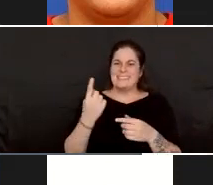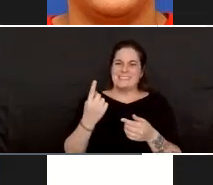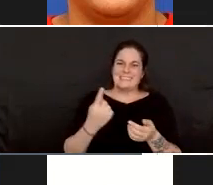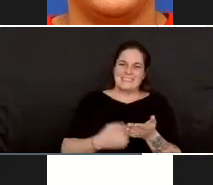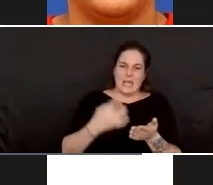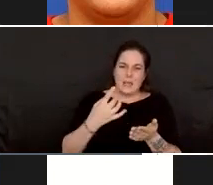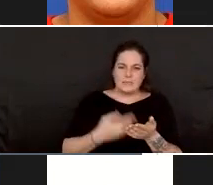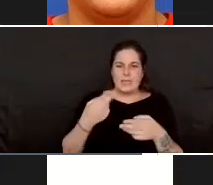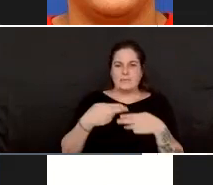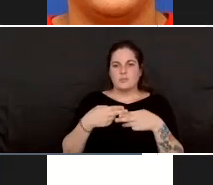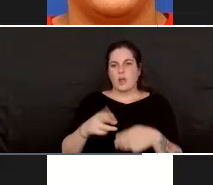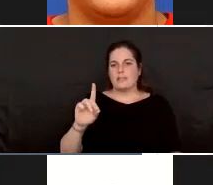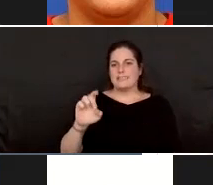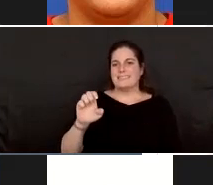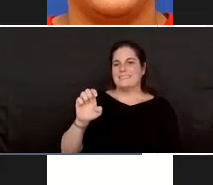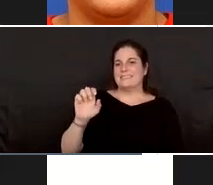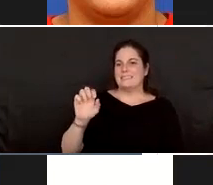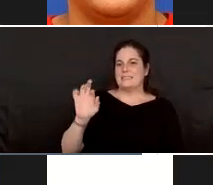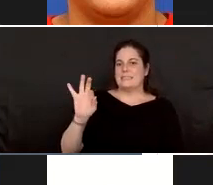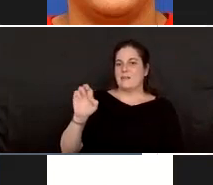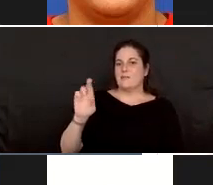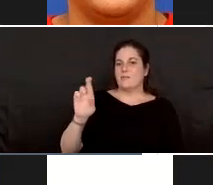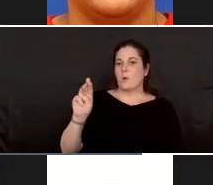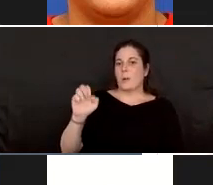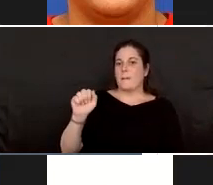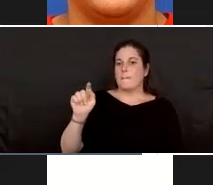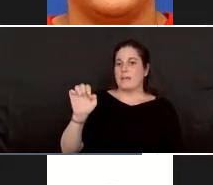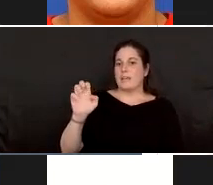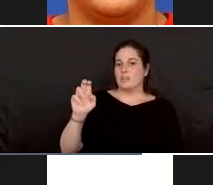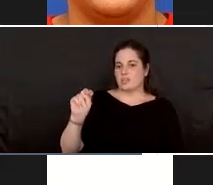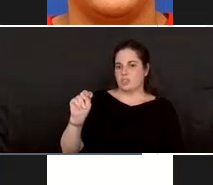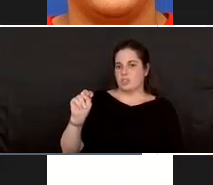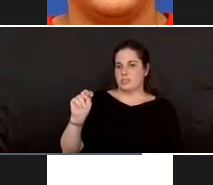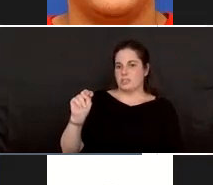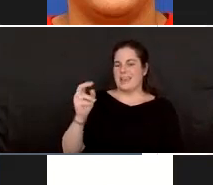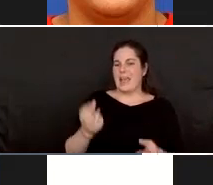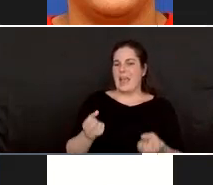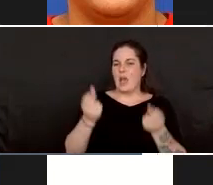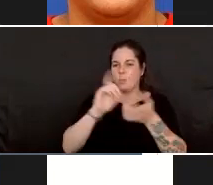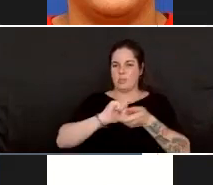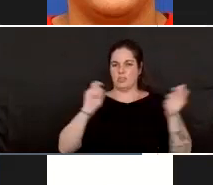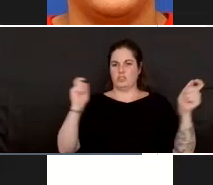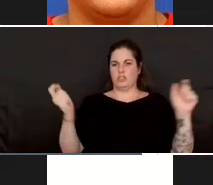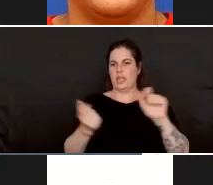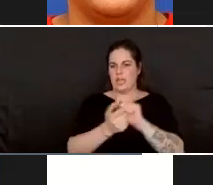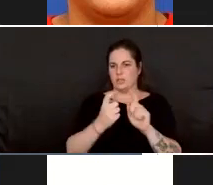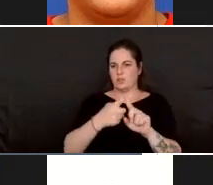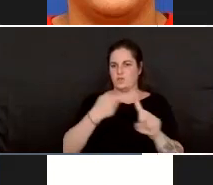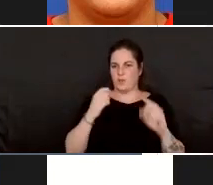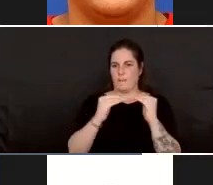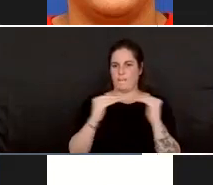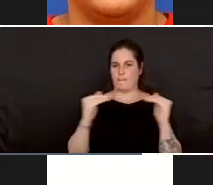deformation, meaning how much is our oscillator deformed from its equilibrium